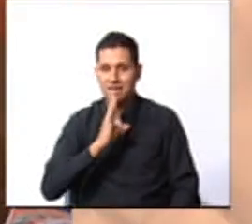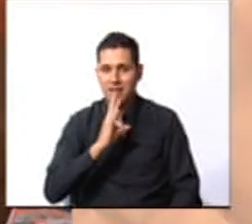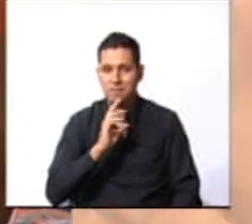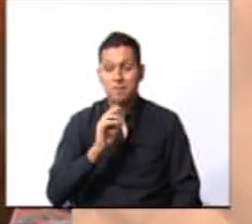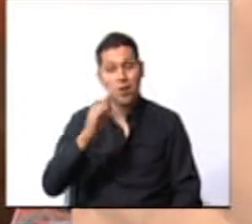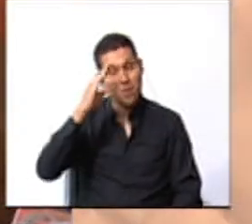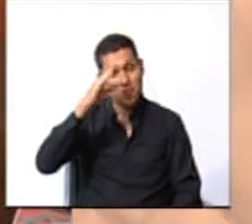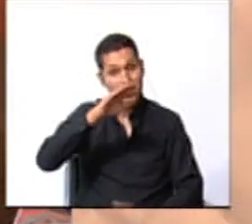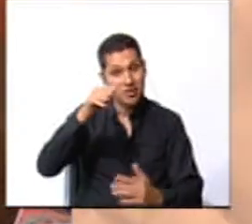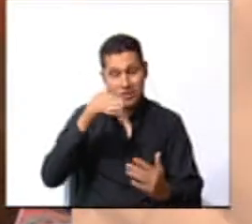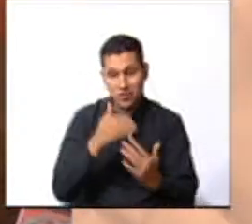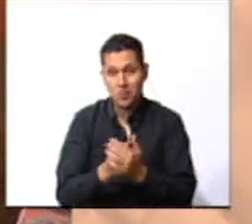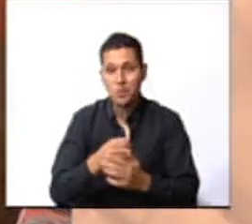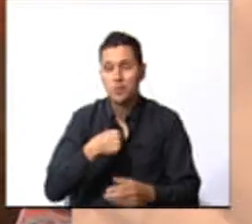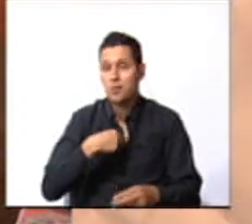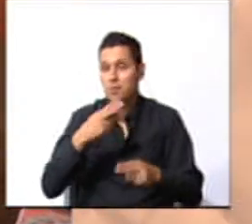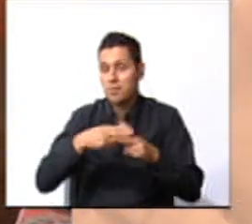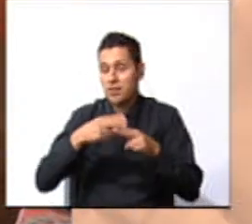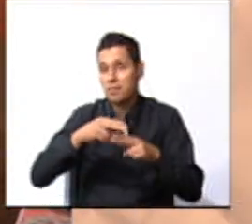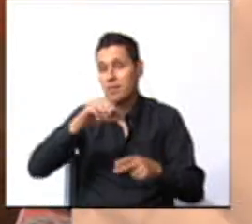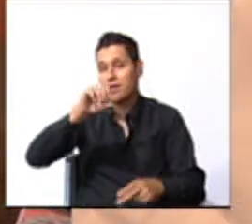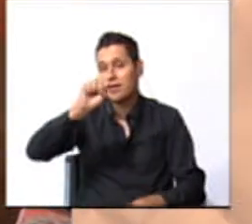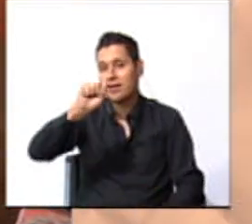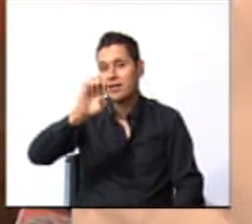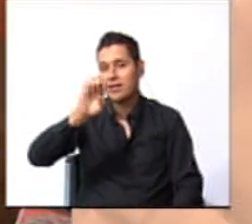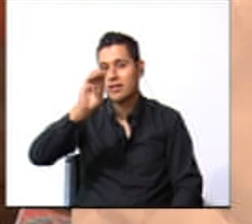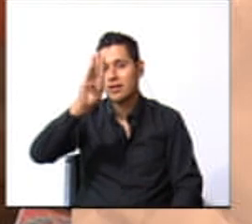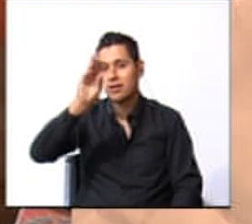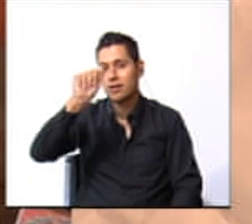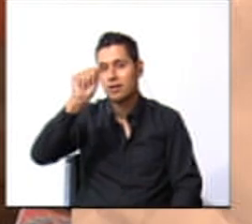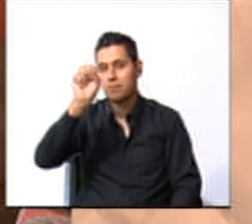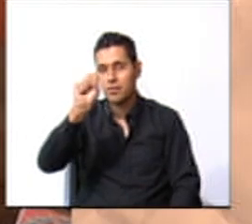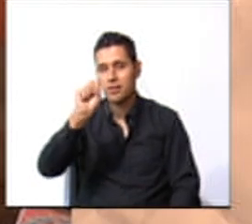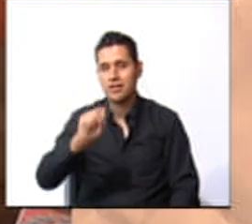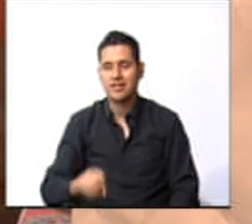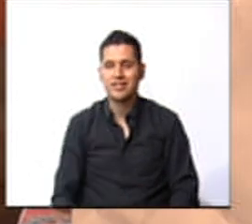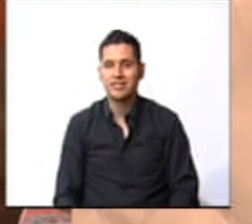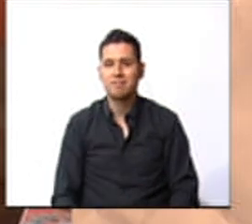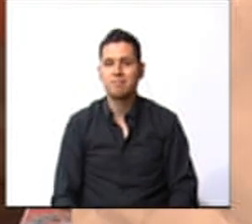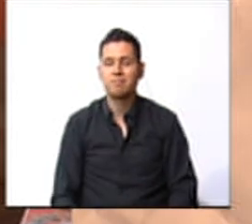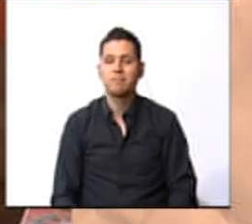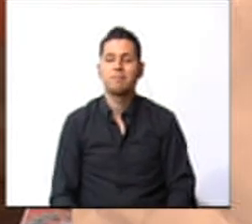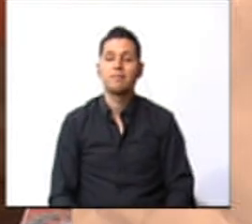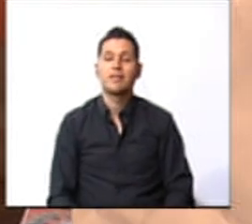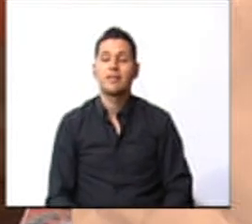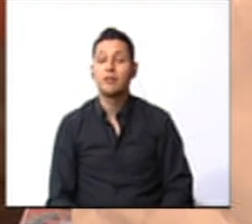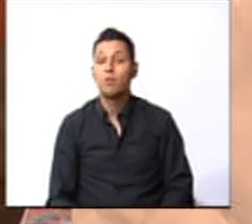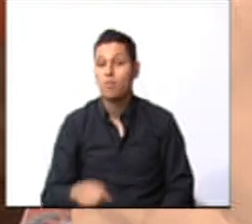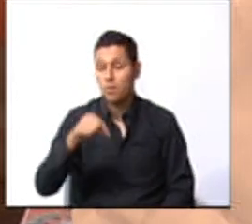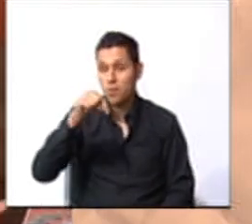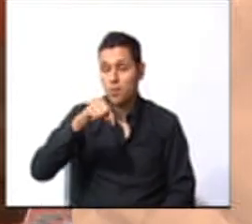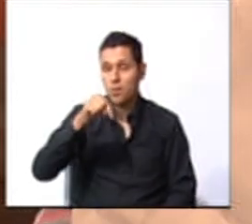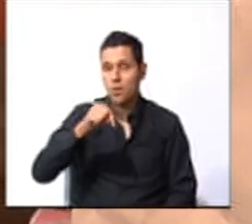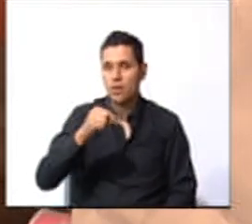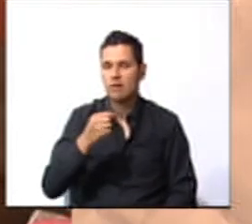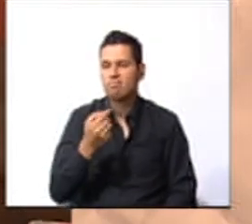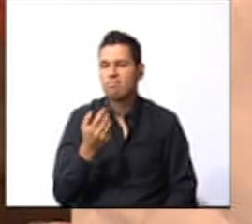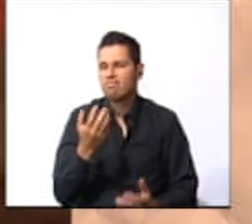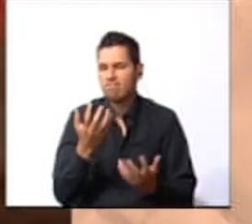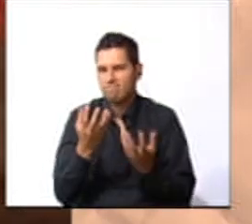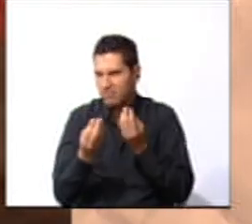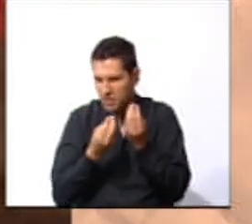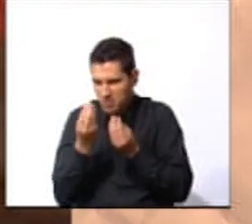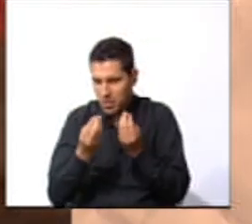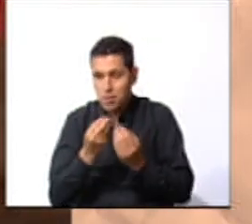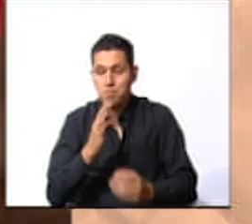Hello, everybody. My name is Eva Segura. I came from Benjamin Herrera School. Today, I'm going to talk about the